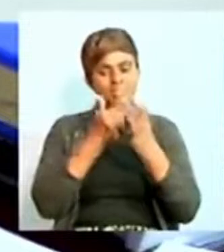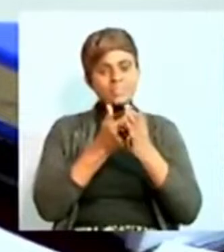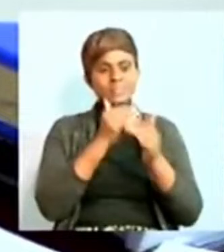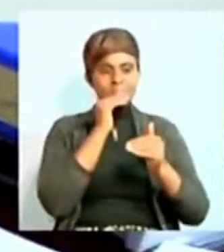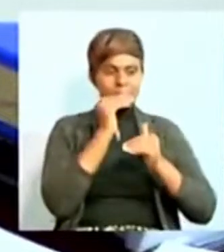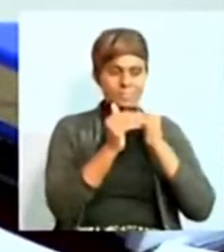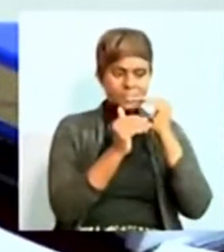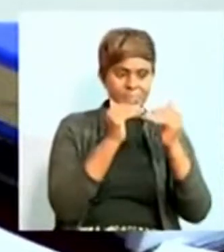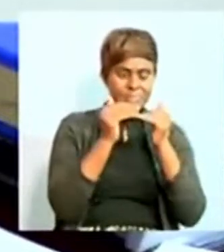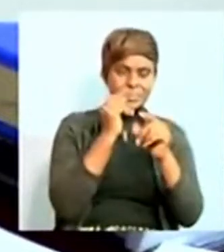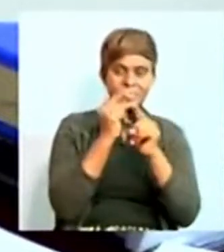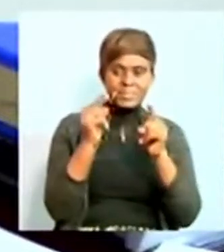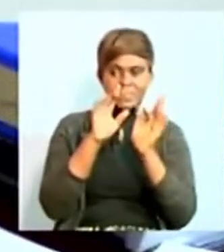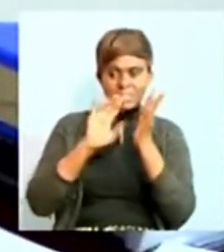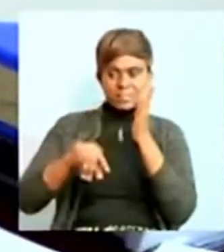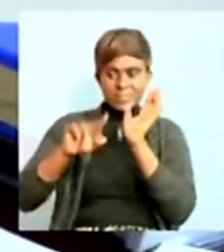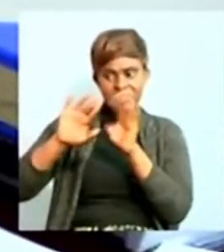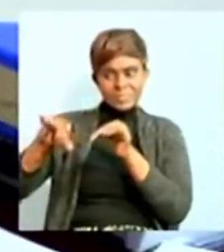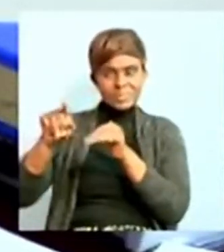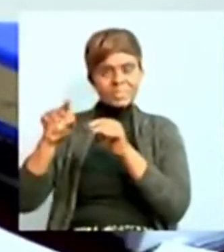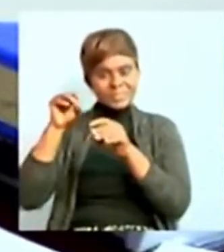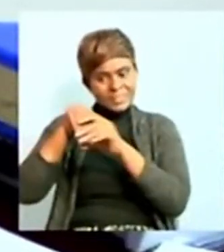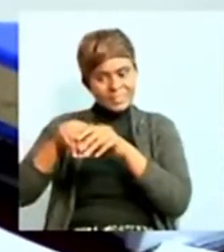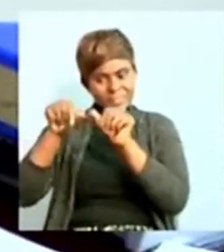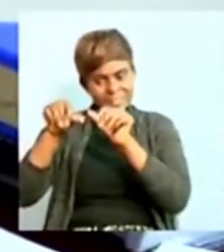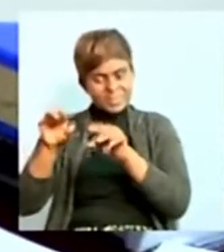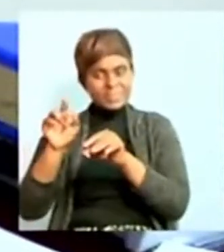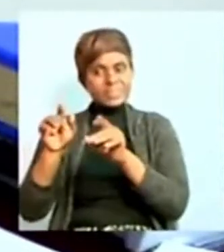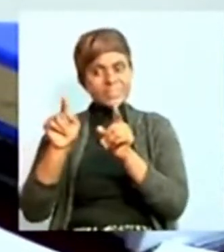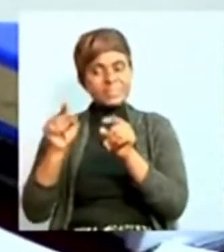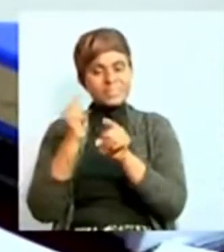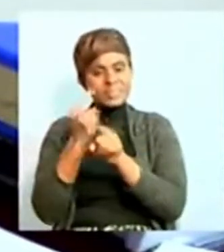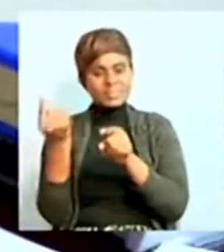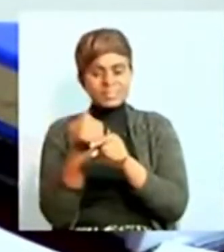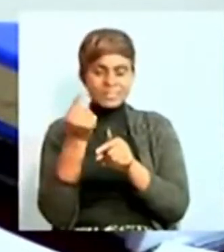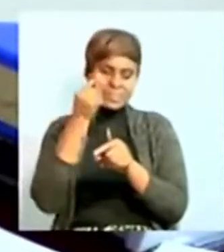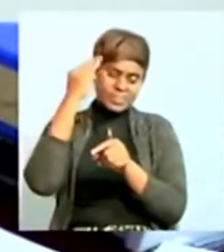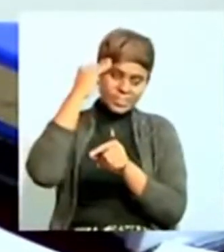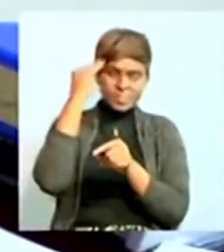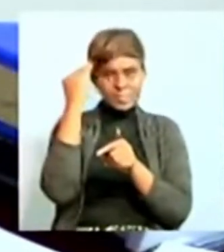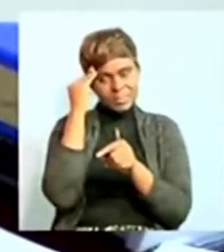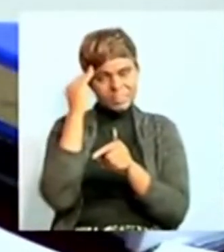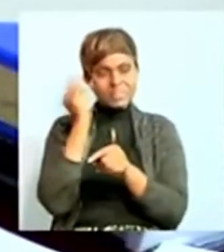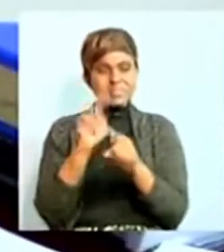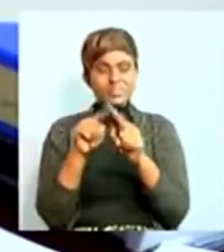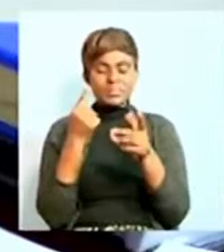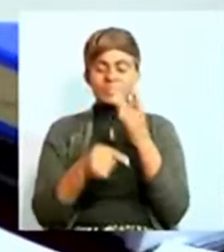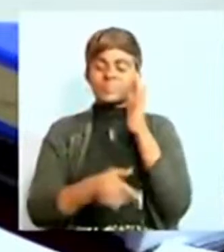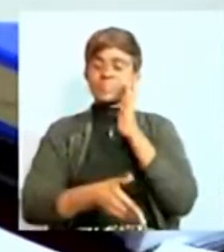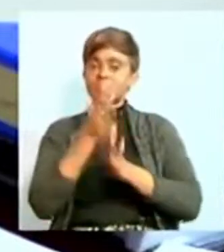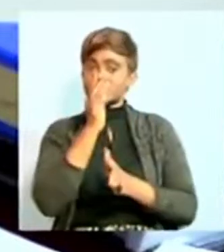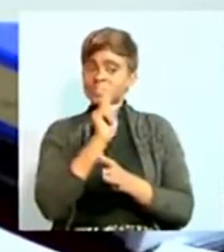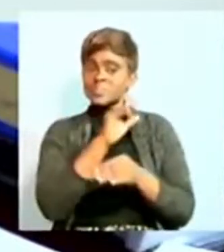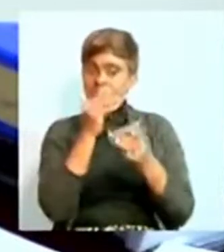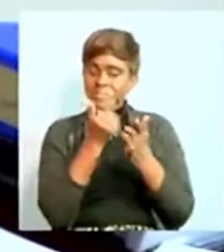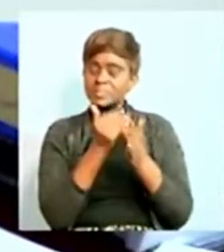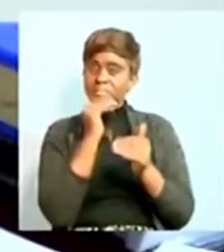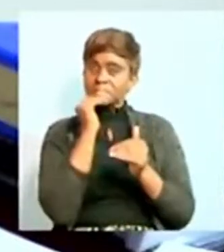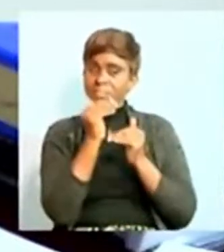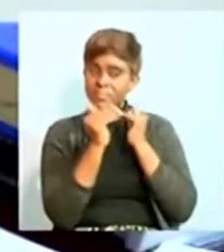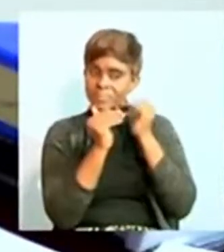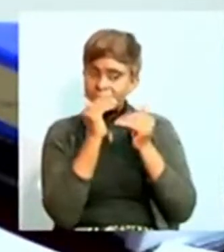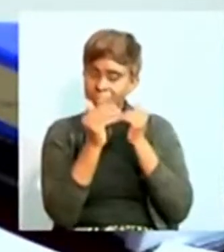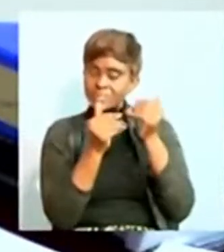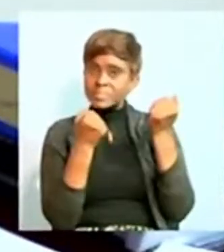stages. What just remained was the internal auditor part, just to ascertain. But it passed through all those stages. If you look at the